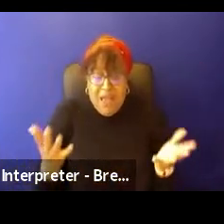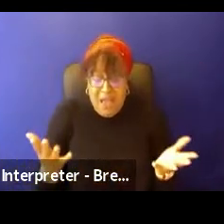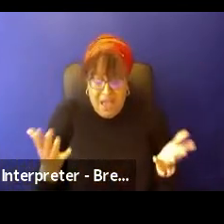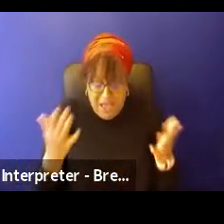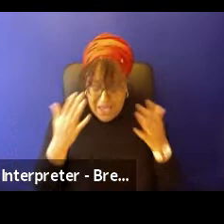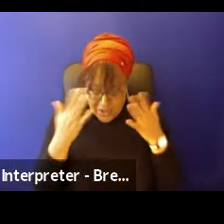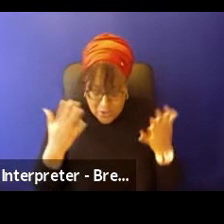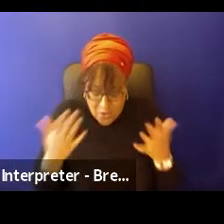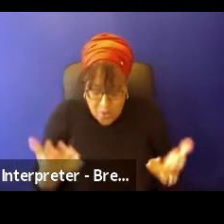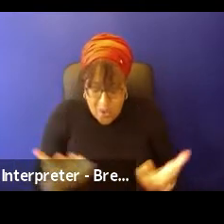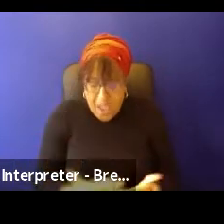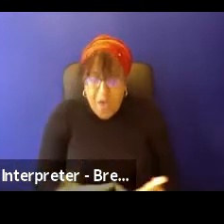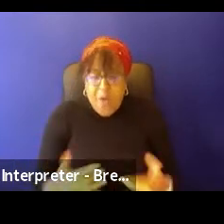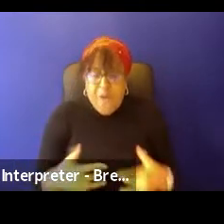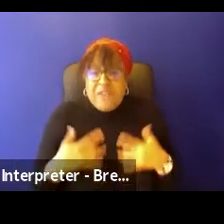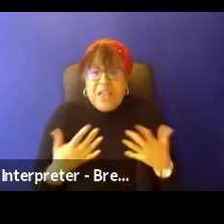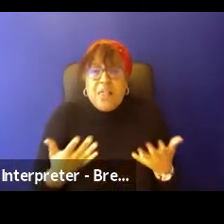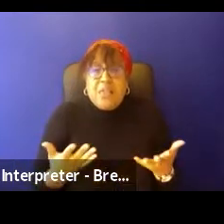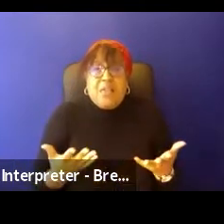depth.